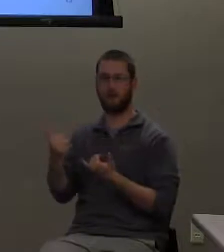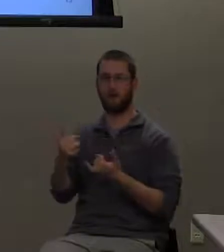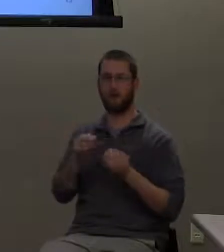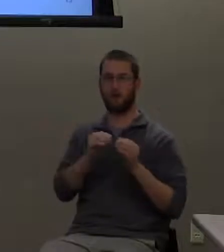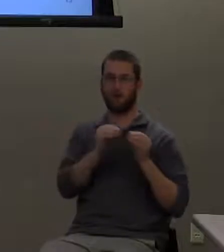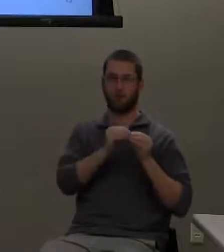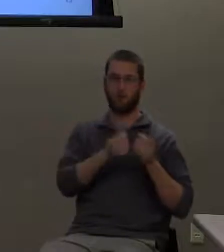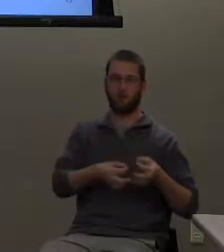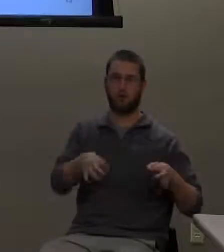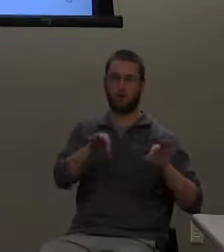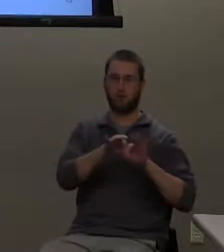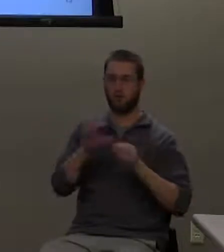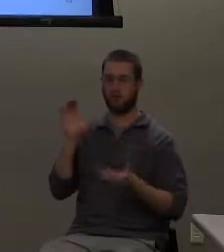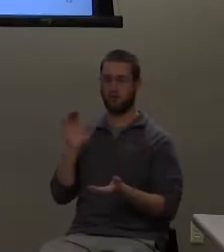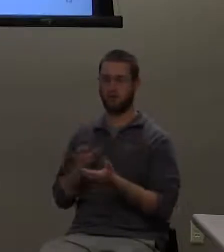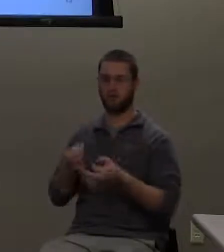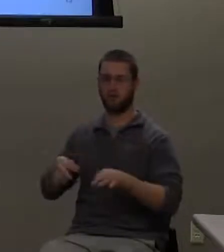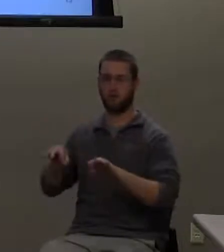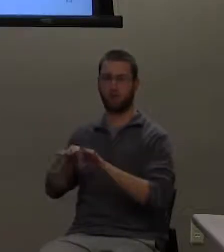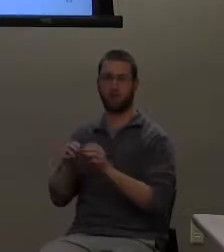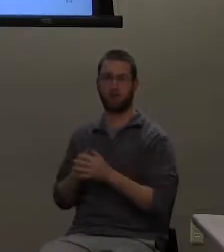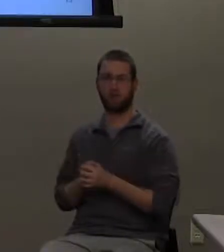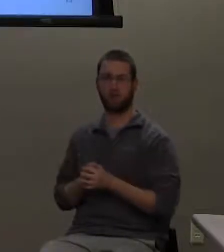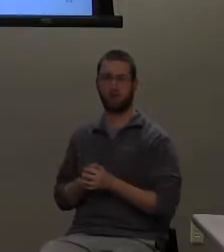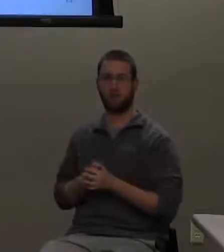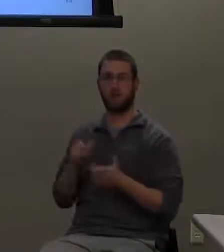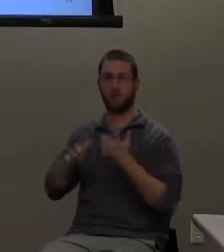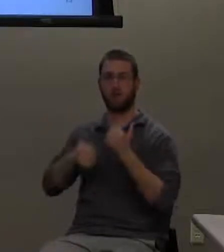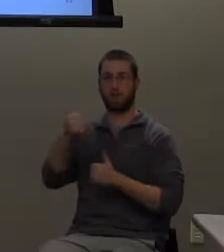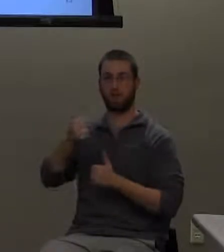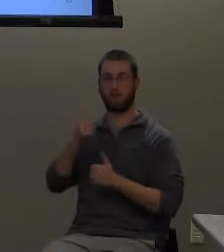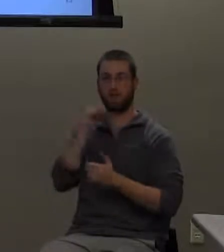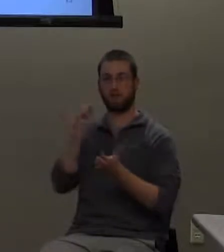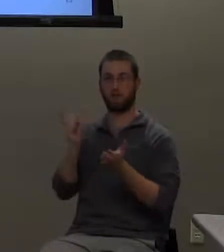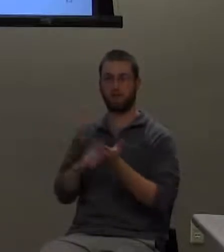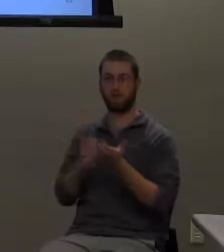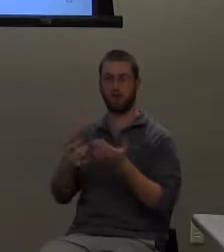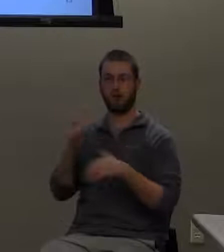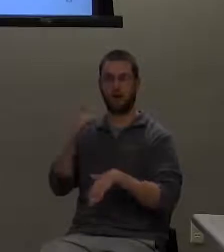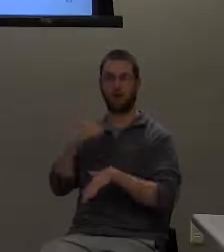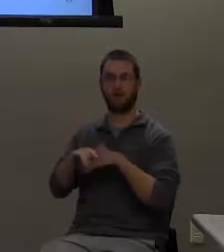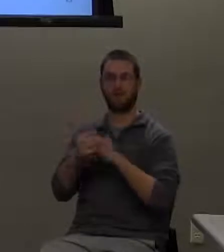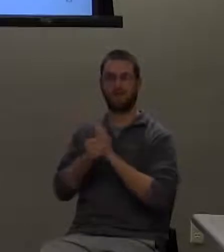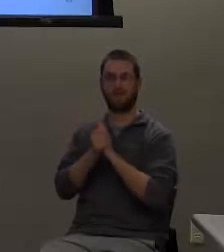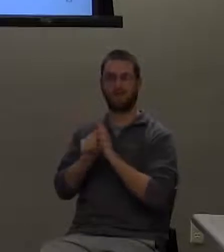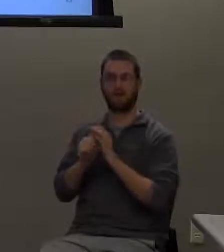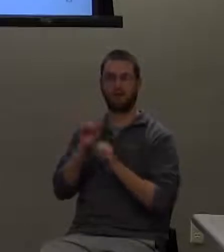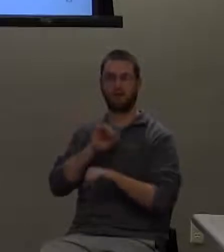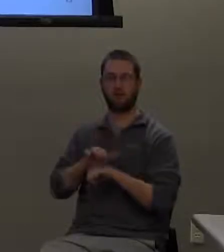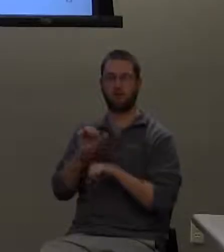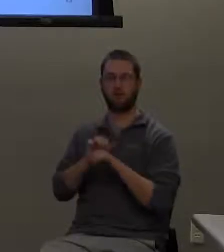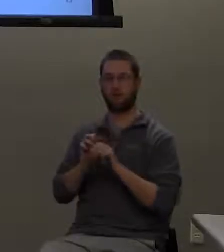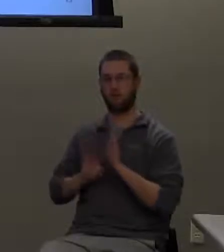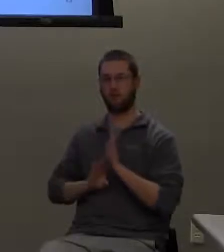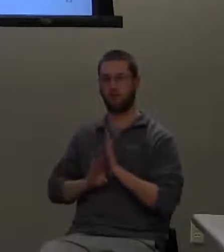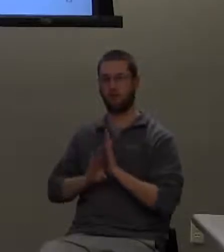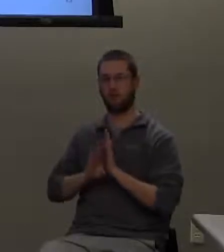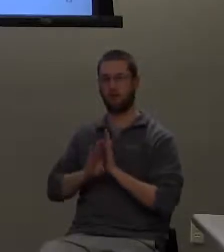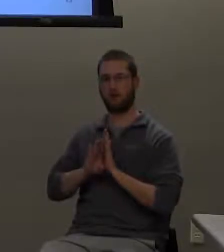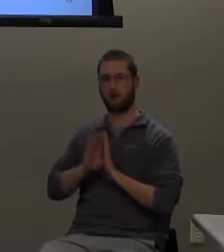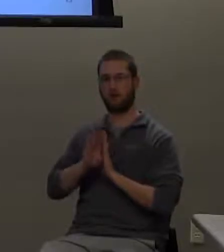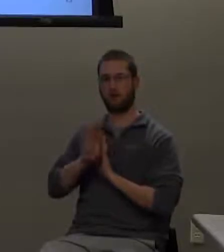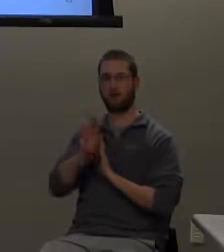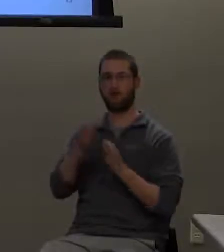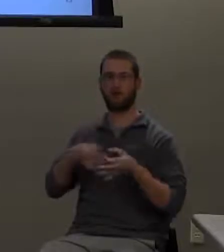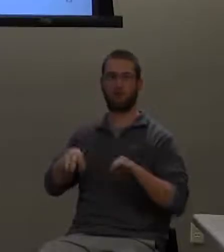gotten less important. I think the biggest takeaway for me here is how availability of skilled labor has steadily rose as an